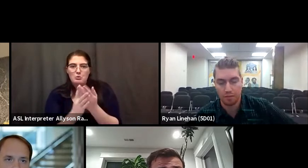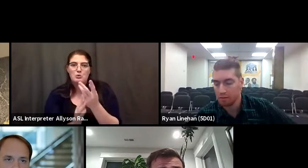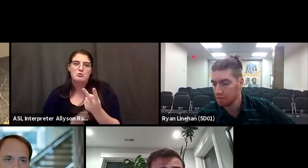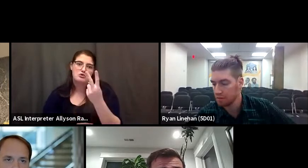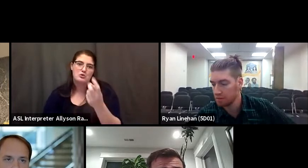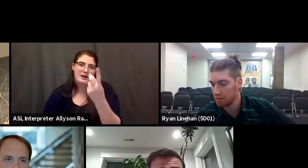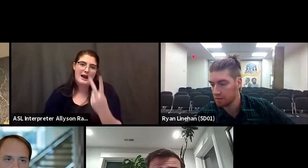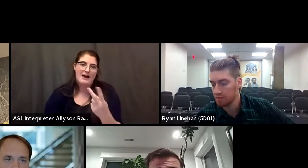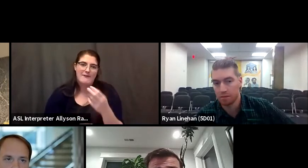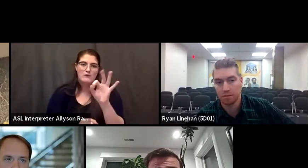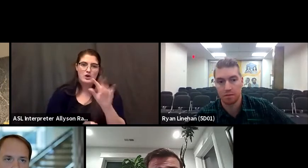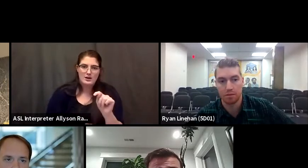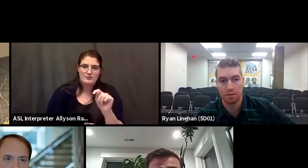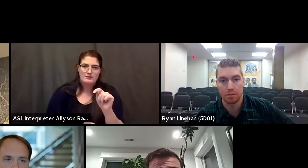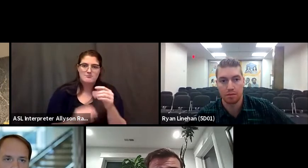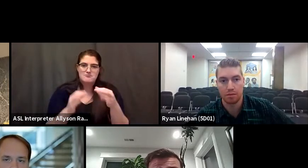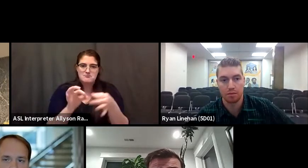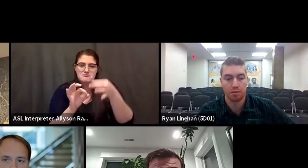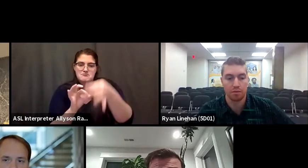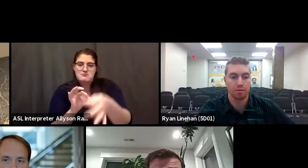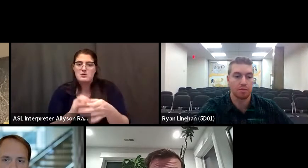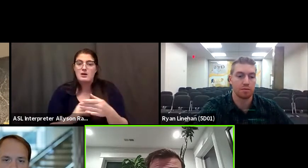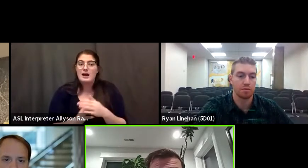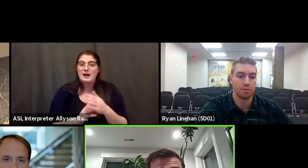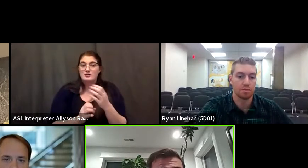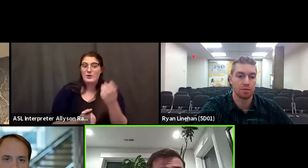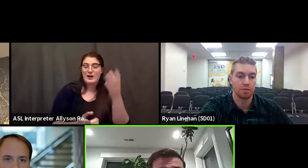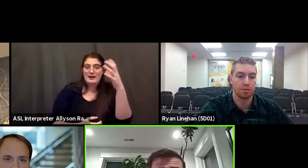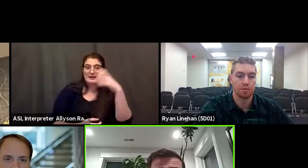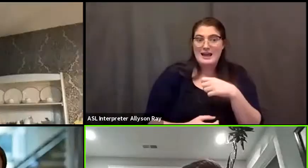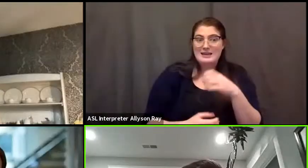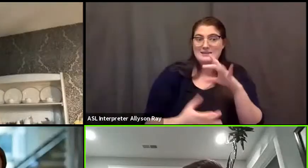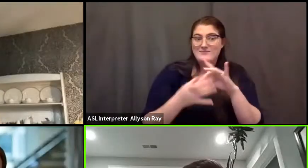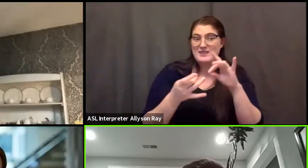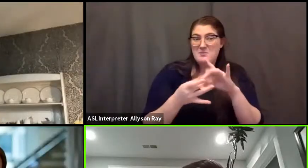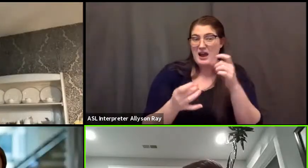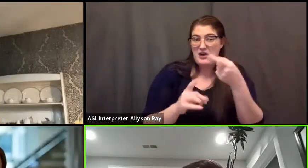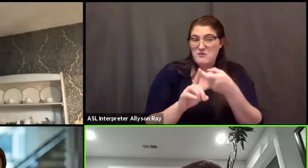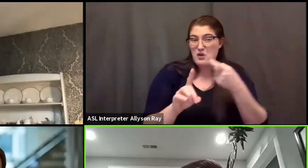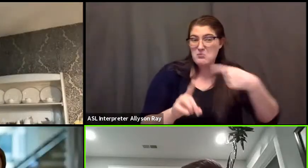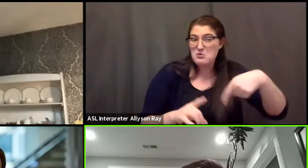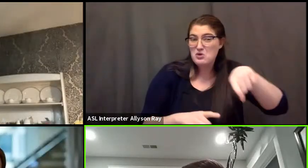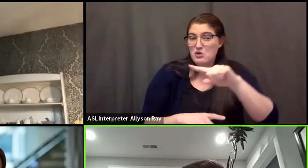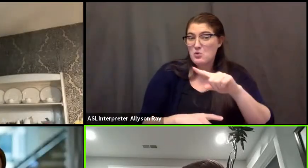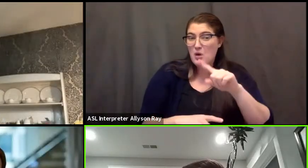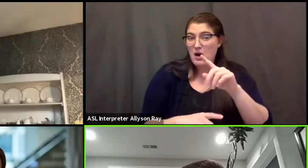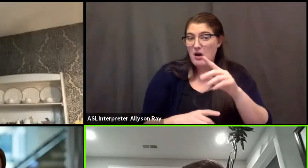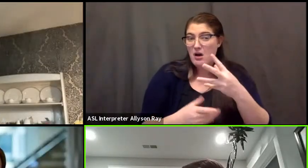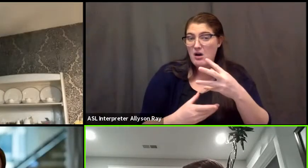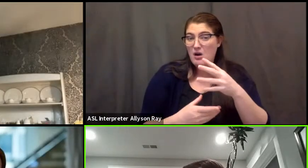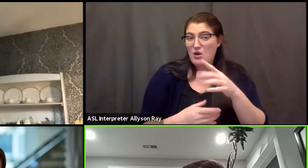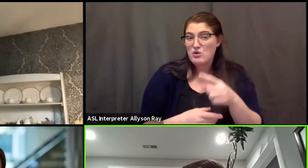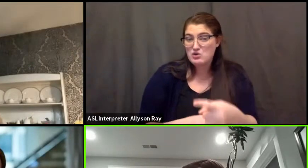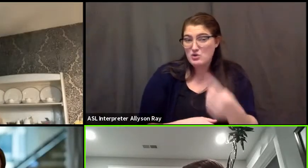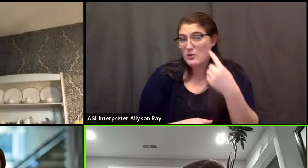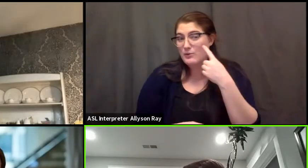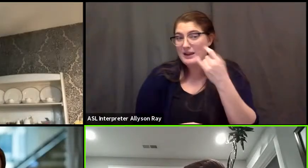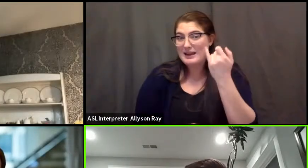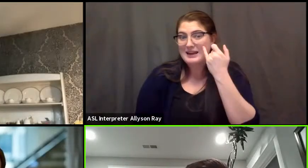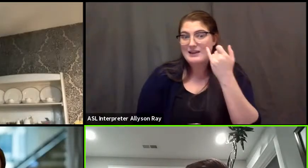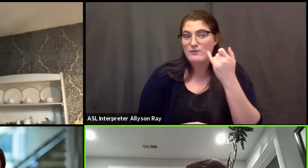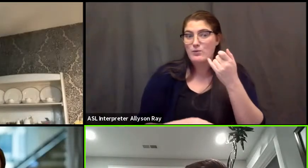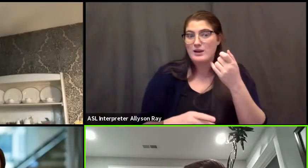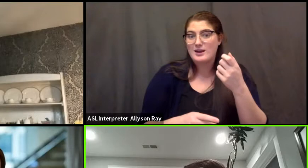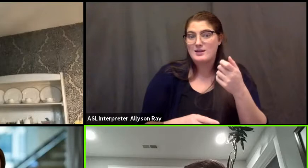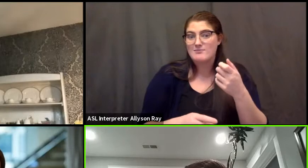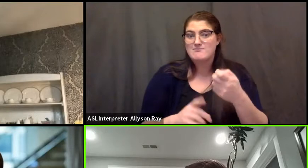guess taking feedback from you guys, just in your guys' opinion with this, if we were to shave the 2.5